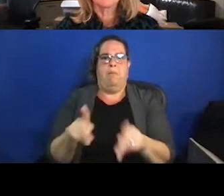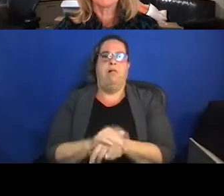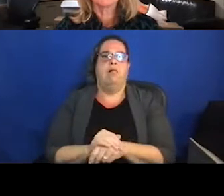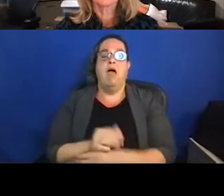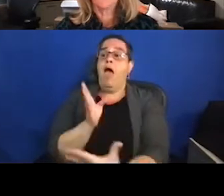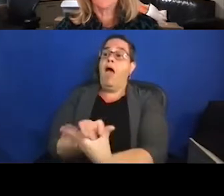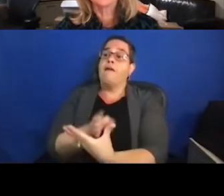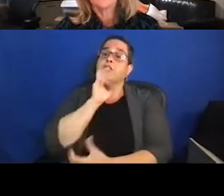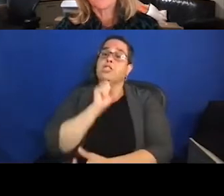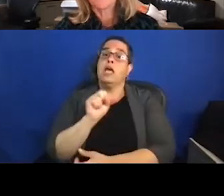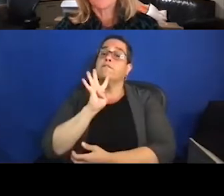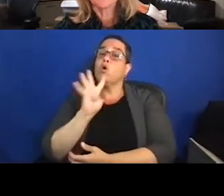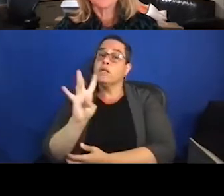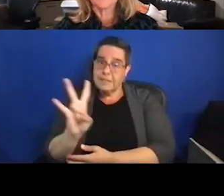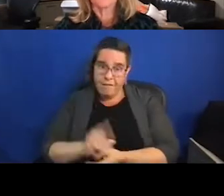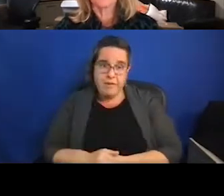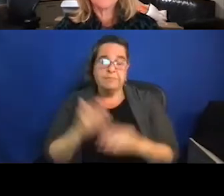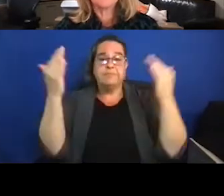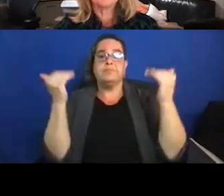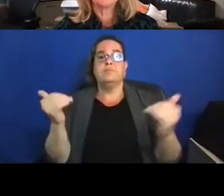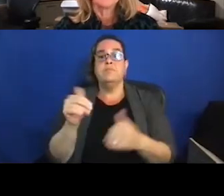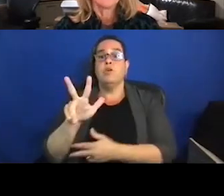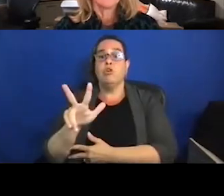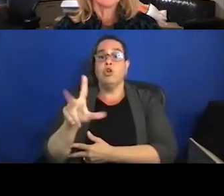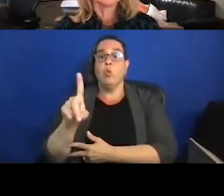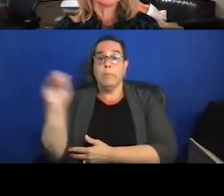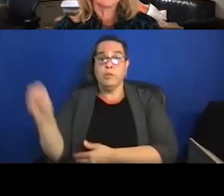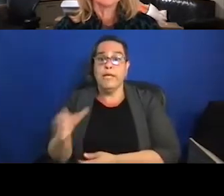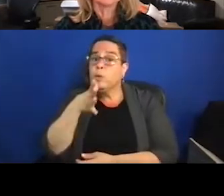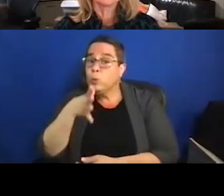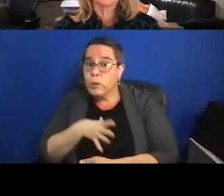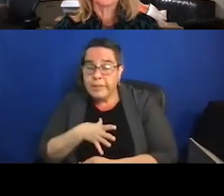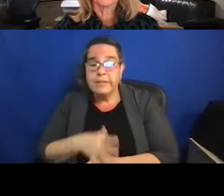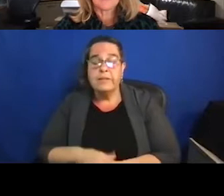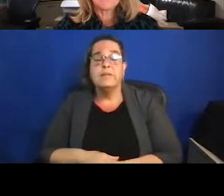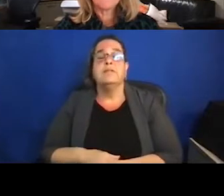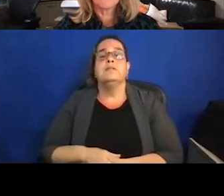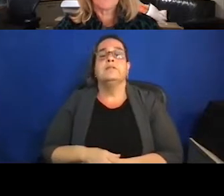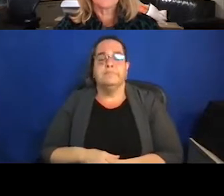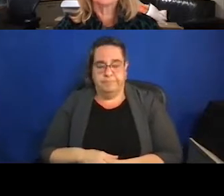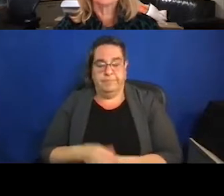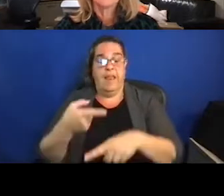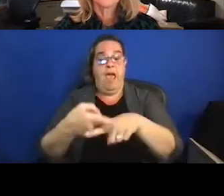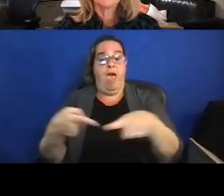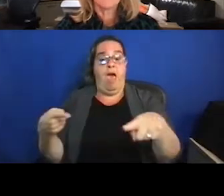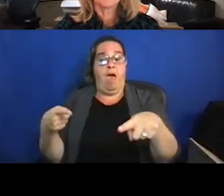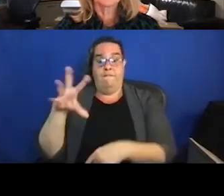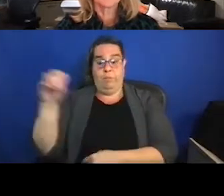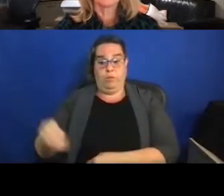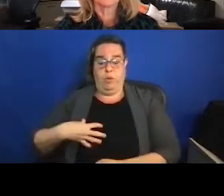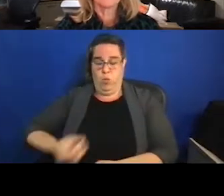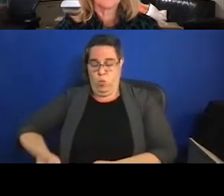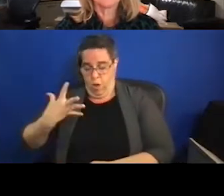So some numbers to sort of describe who joined our study. Again, we had